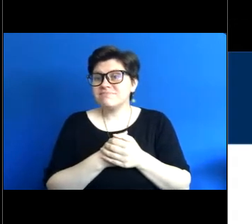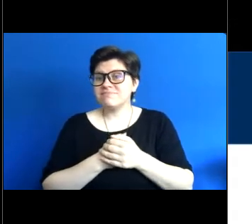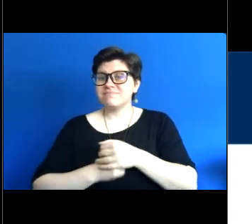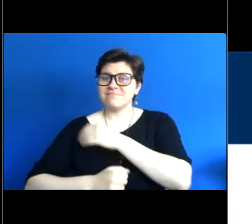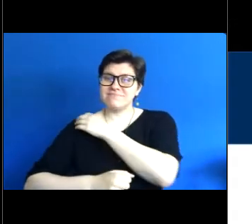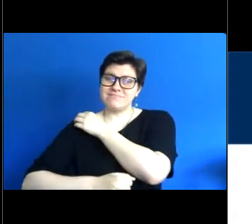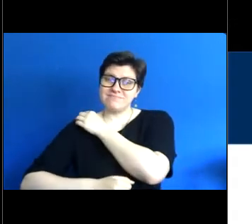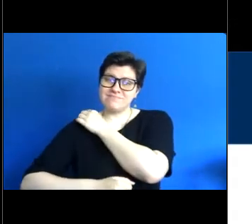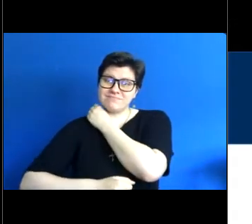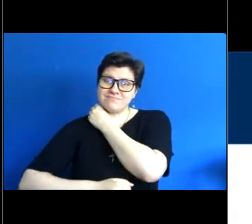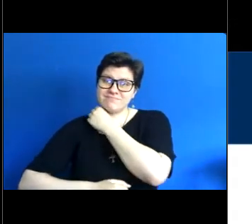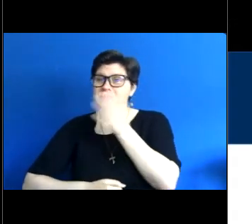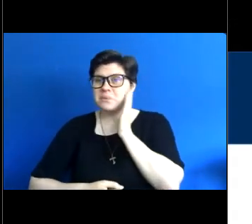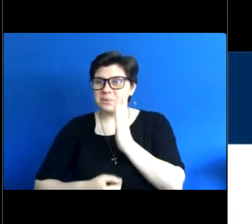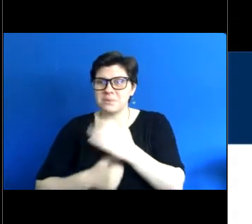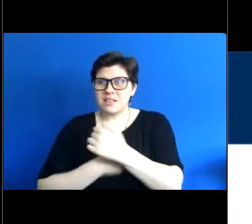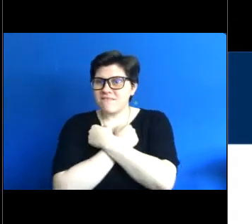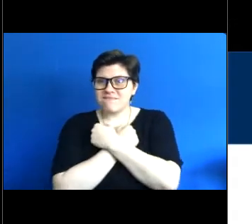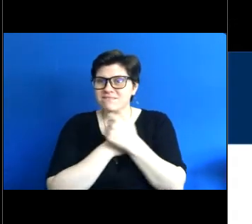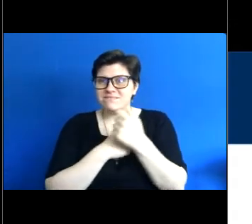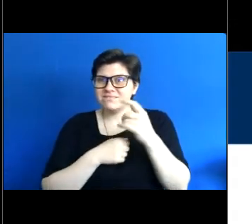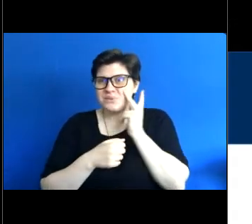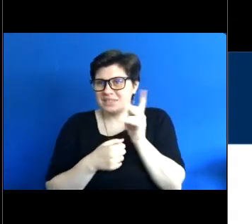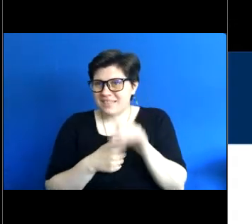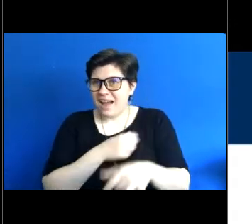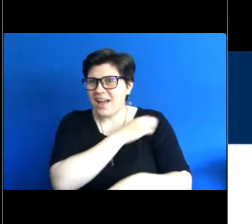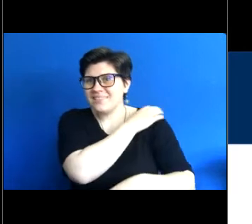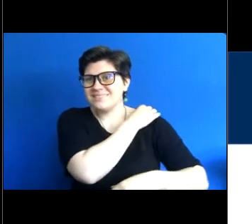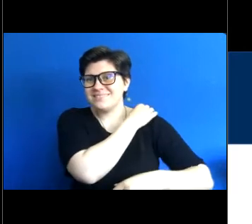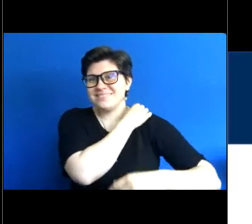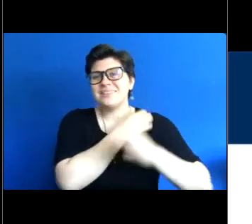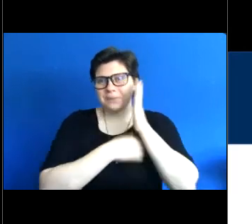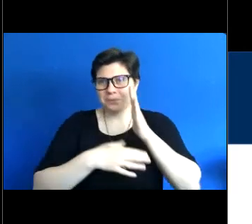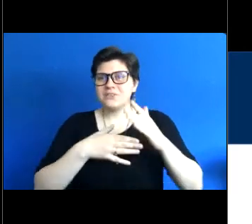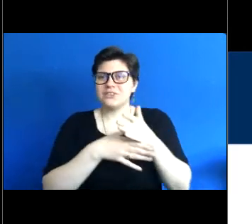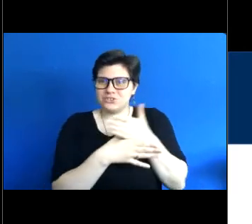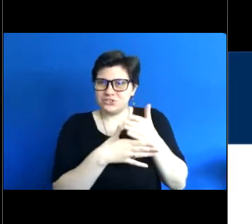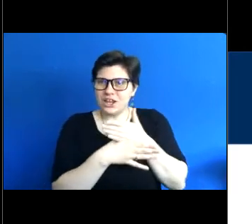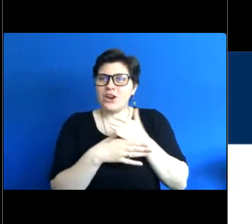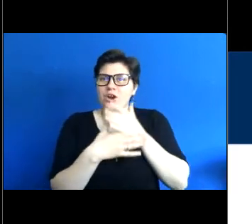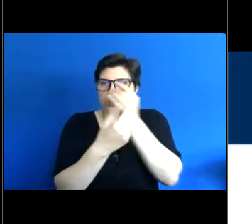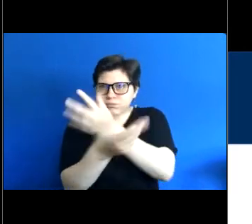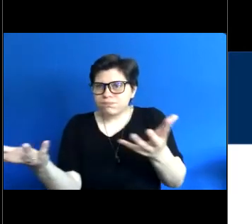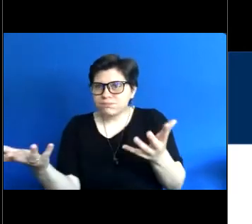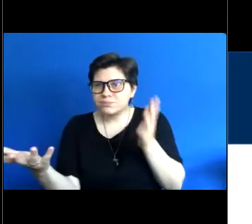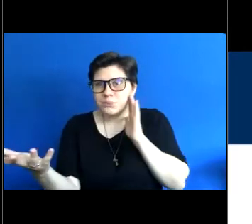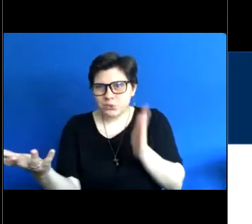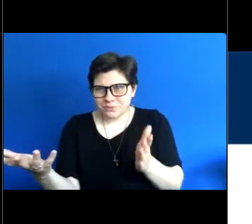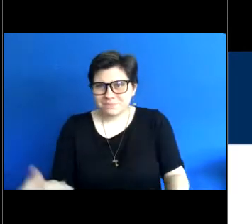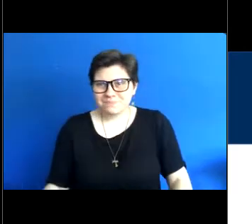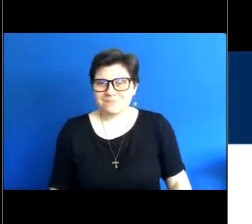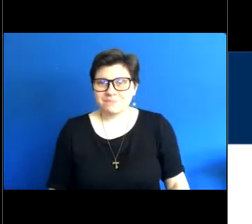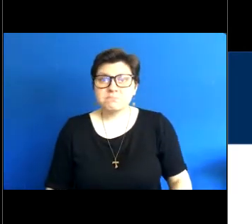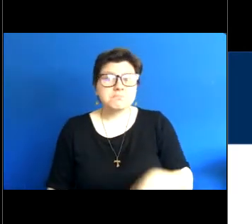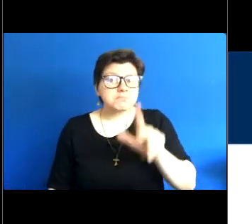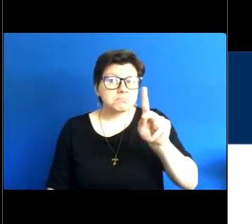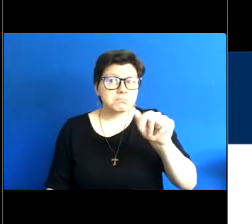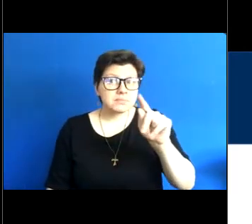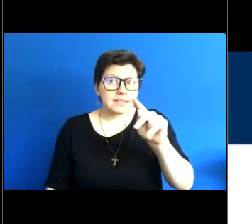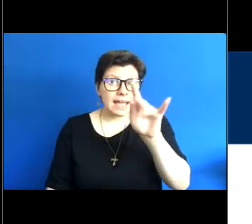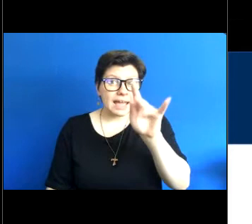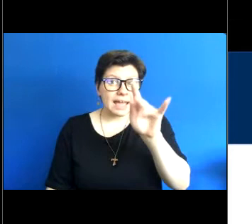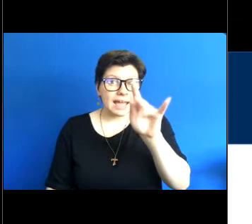would really appreciate that, and we'll be glad to share that out. So Caitlin, do you have any thoughts